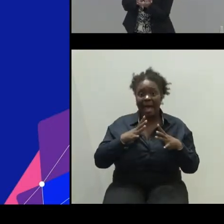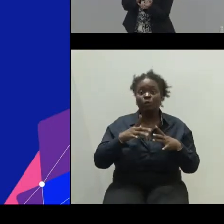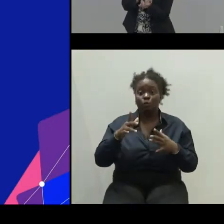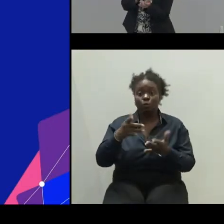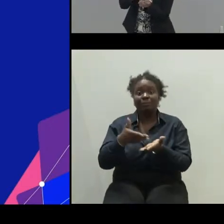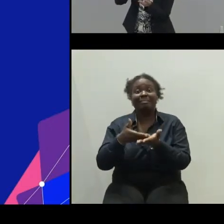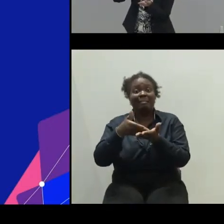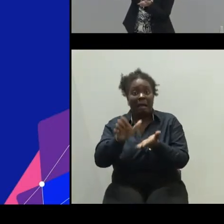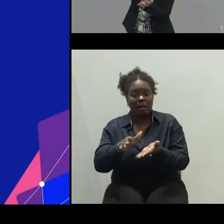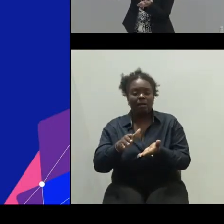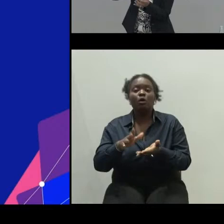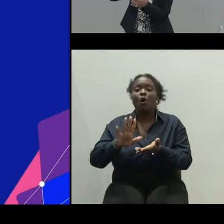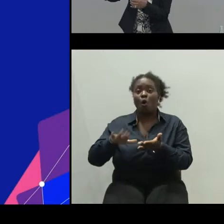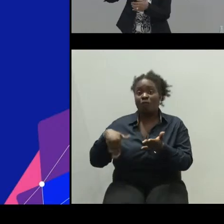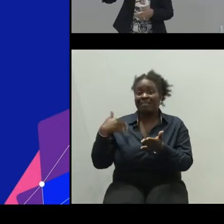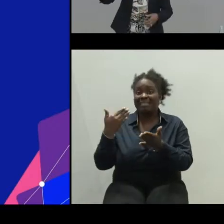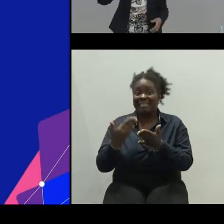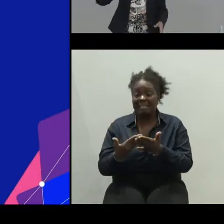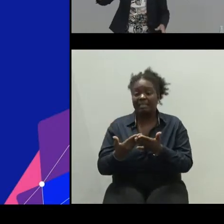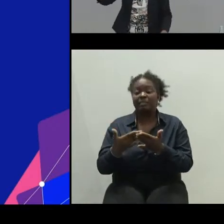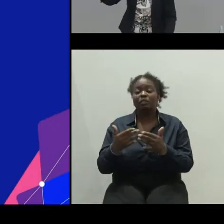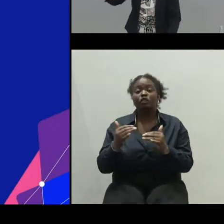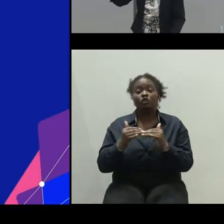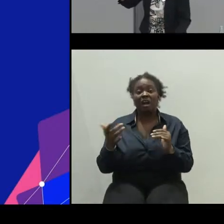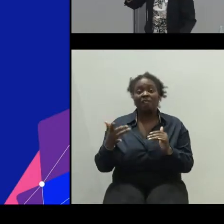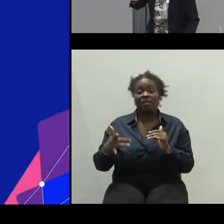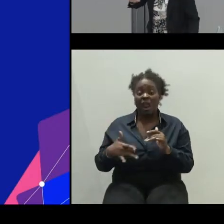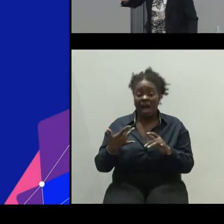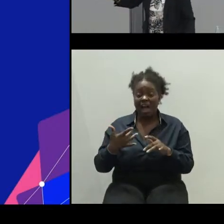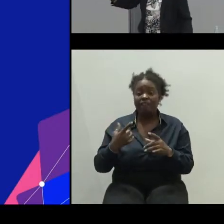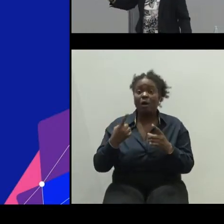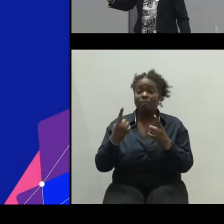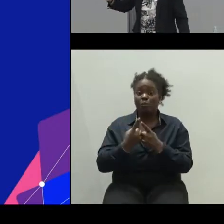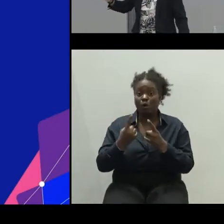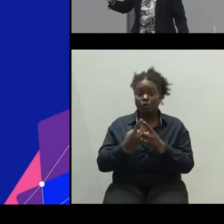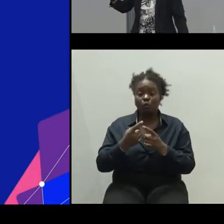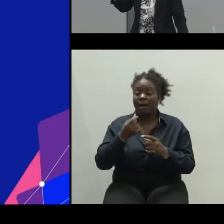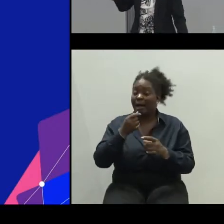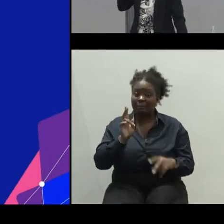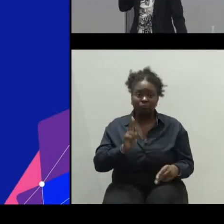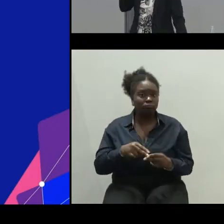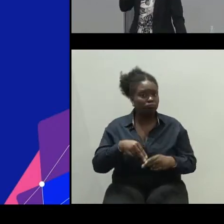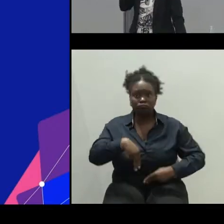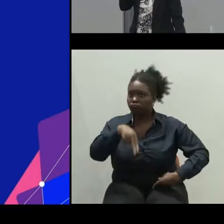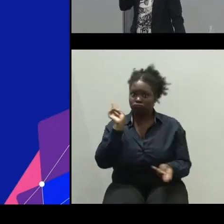over the years is that the shelf life, especially of produce, has increased dramatically as a result